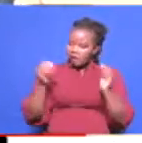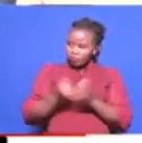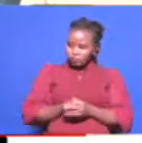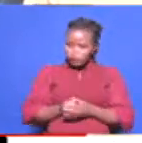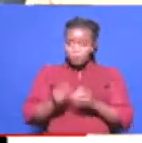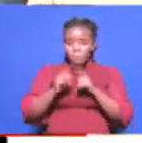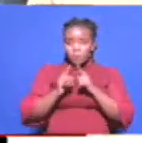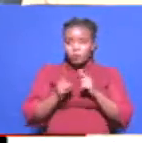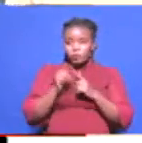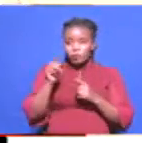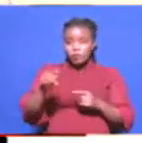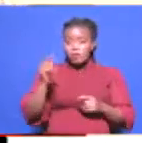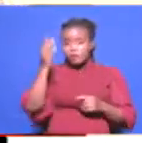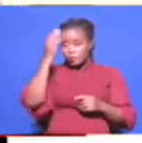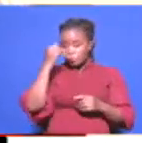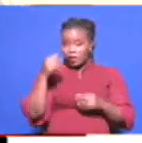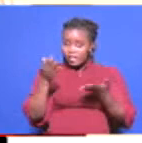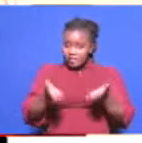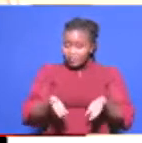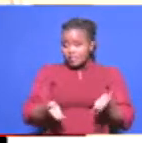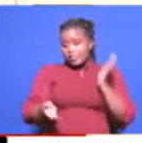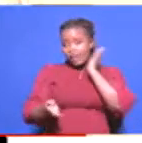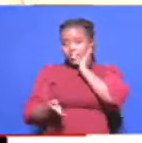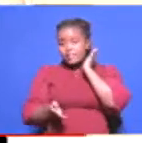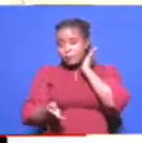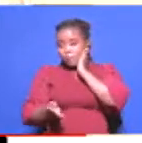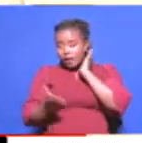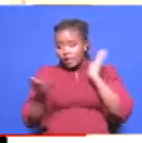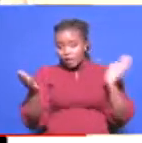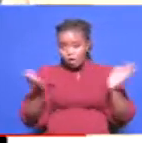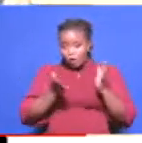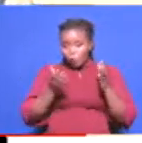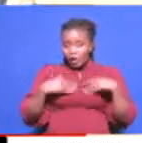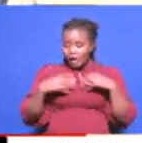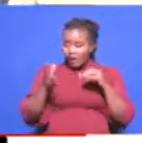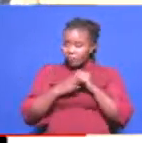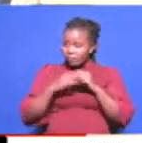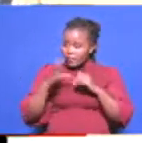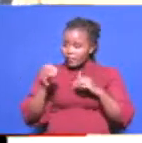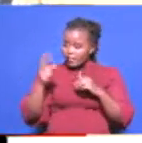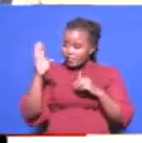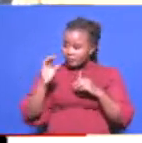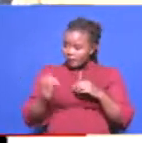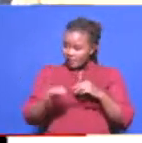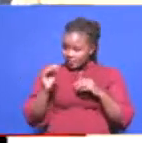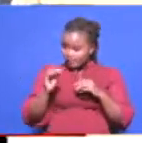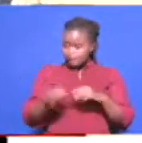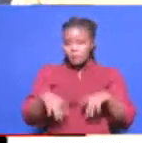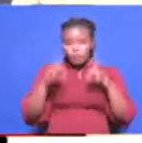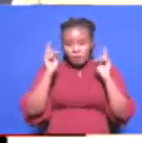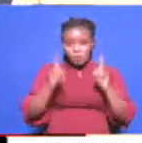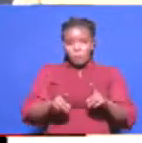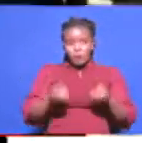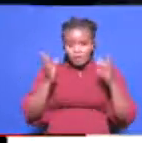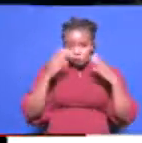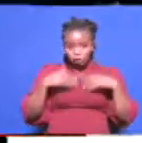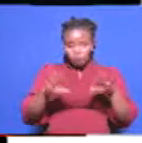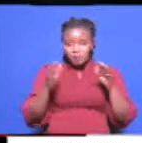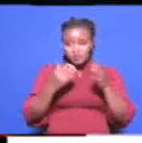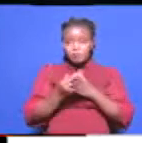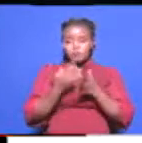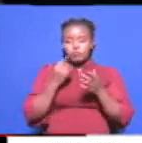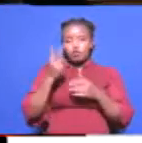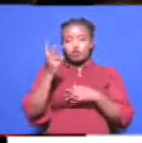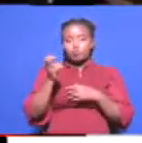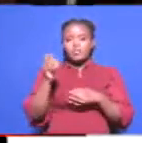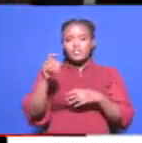even here in Murang'a, where they're at 90%, they must complete by the 20th of this month. At the